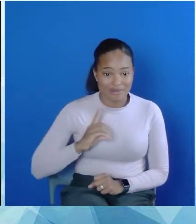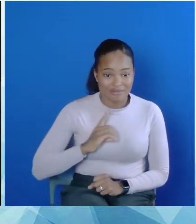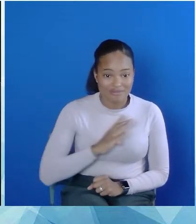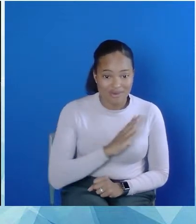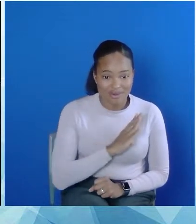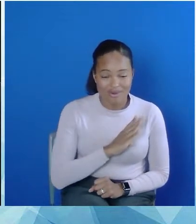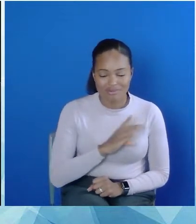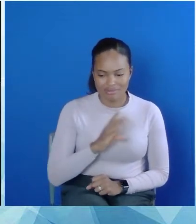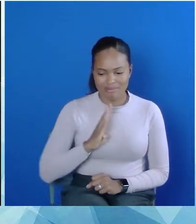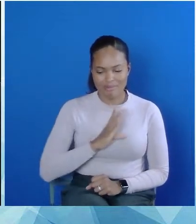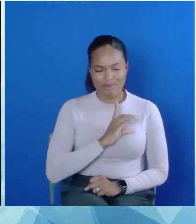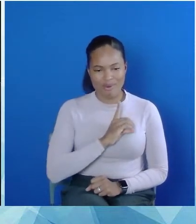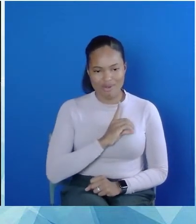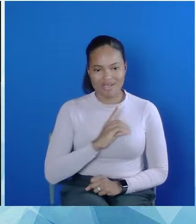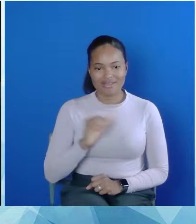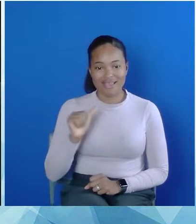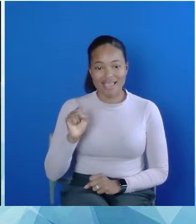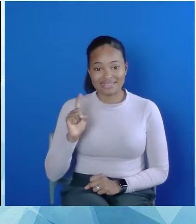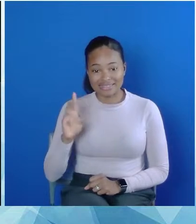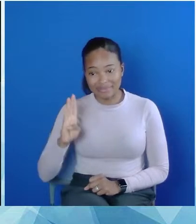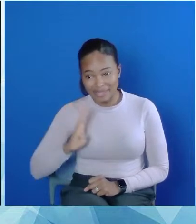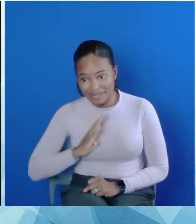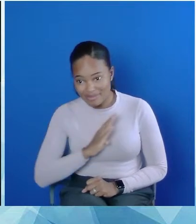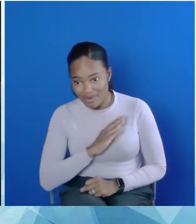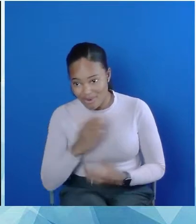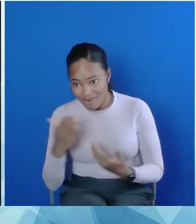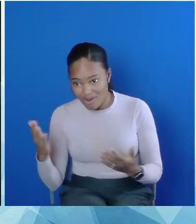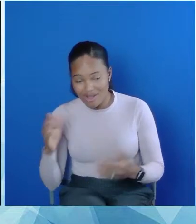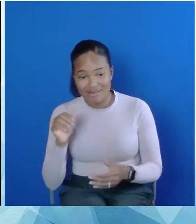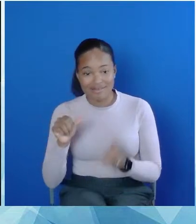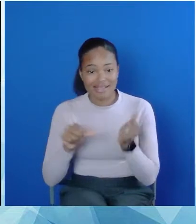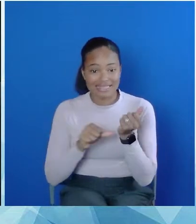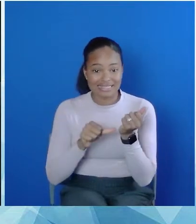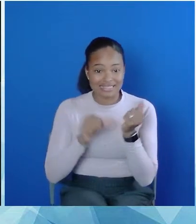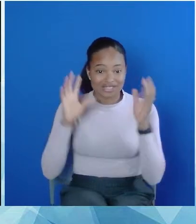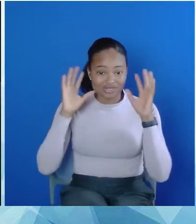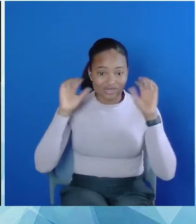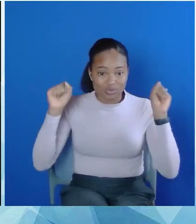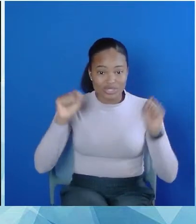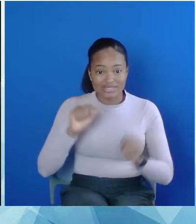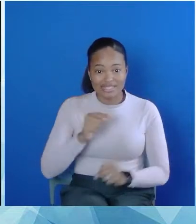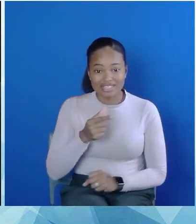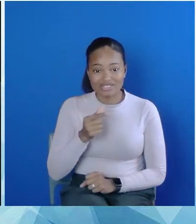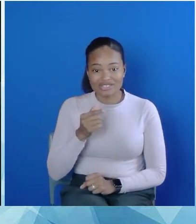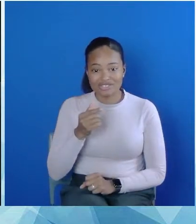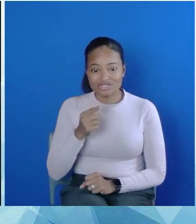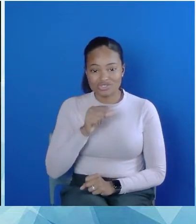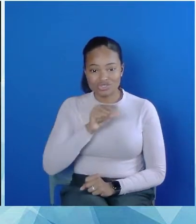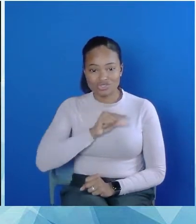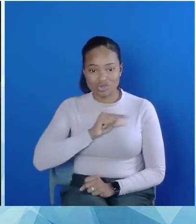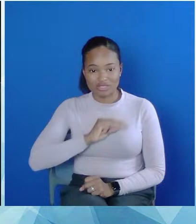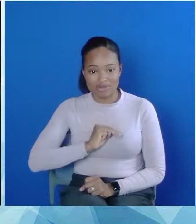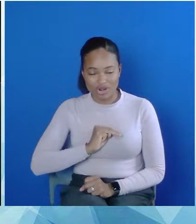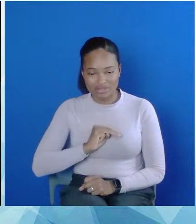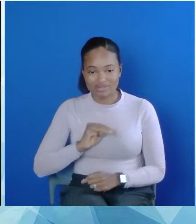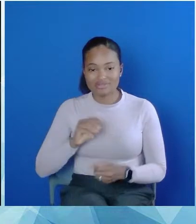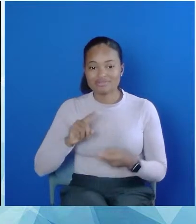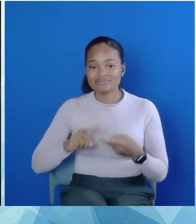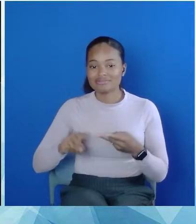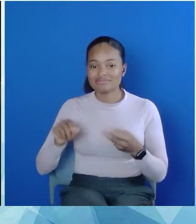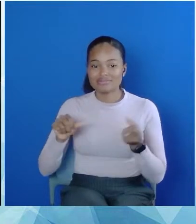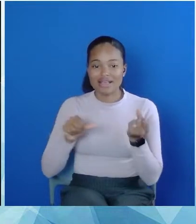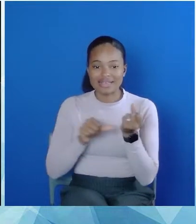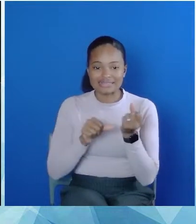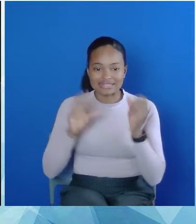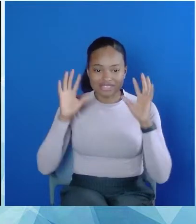board, Assistant Superintendent George Martin, and Assistant Superintendent Cooper, and the members of the community